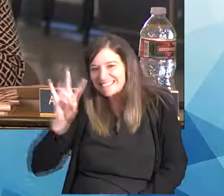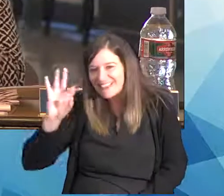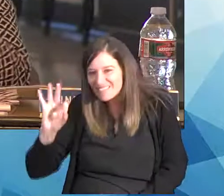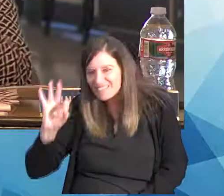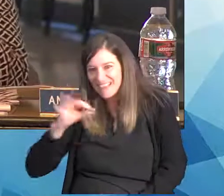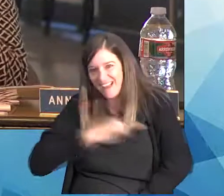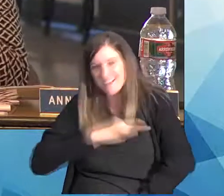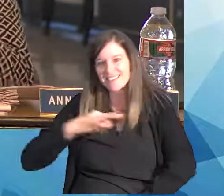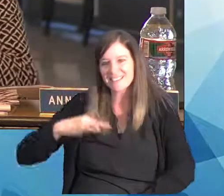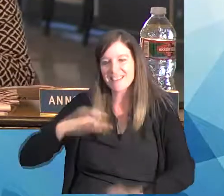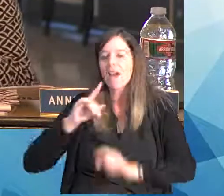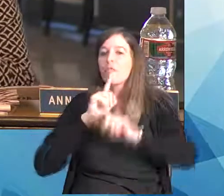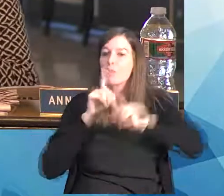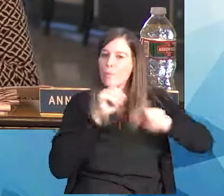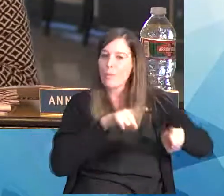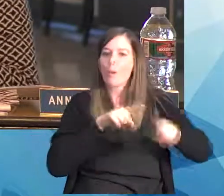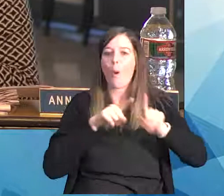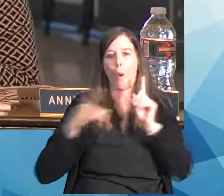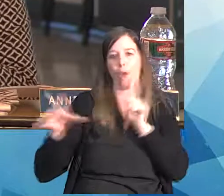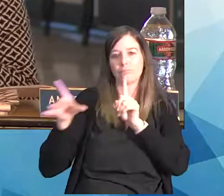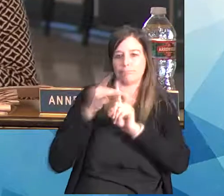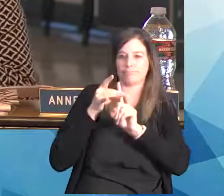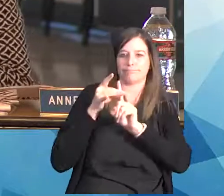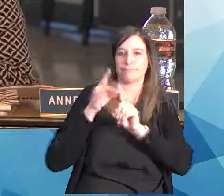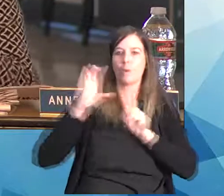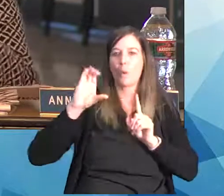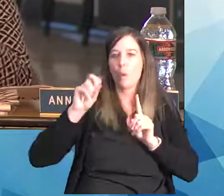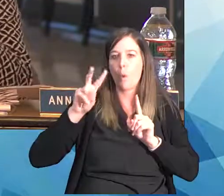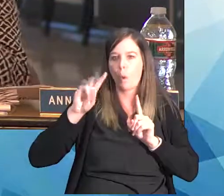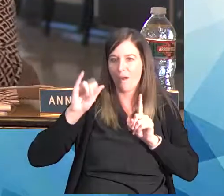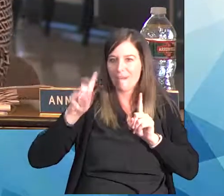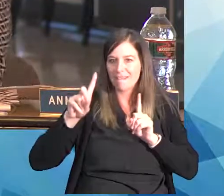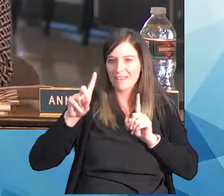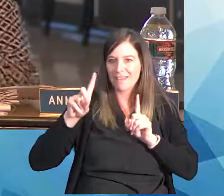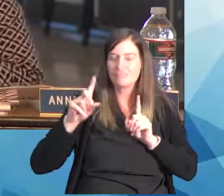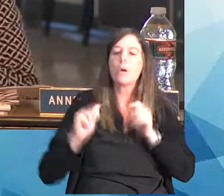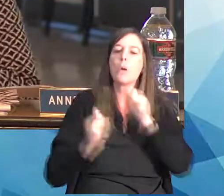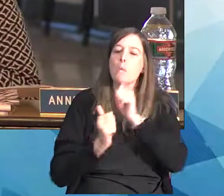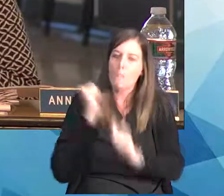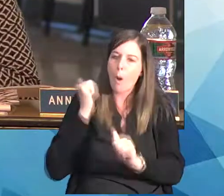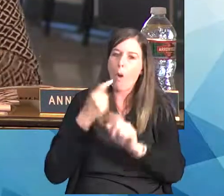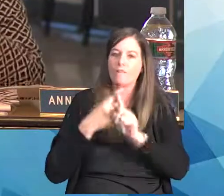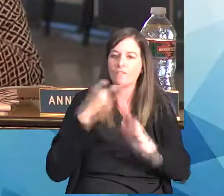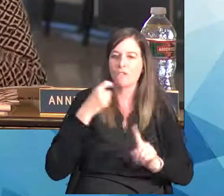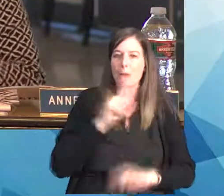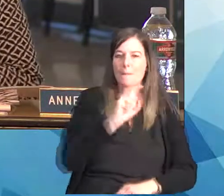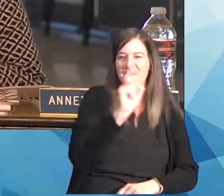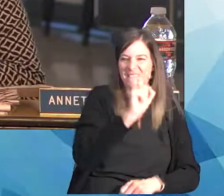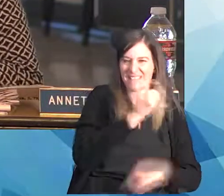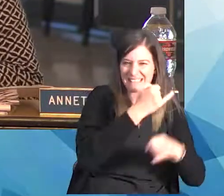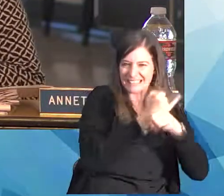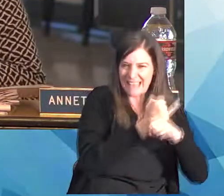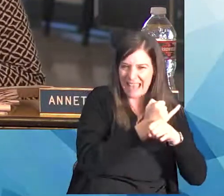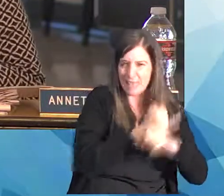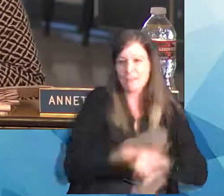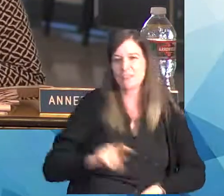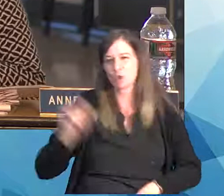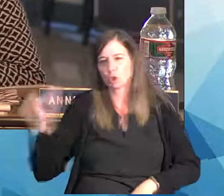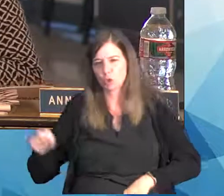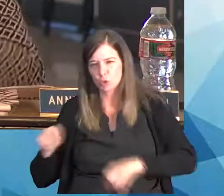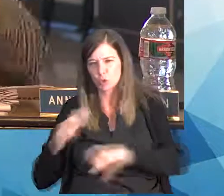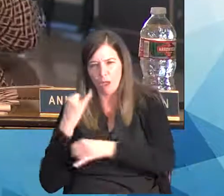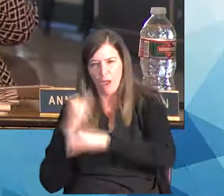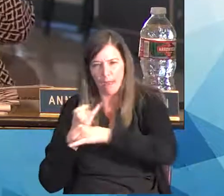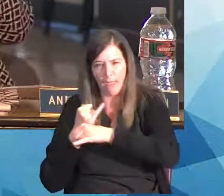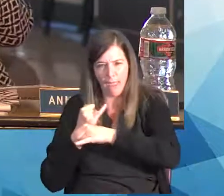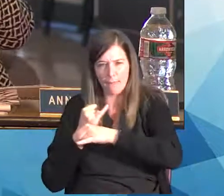79. Most of them were Tucson and Phoenix campuses staff. But we only know